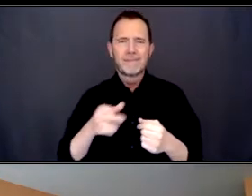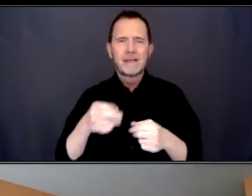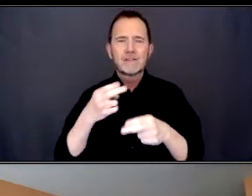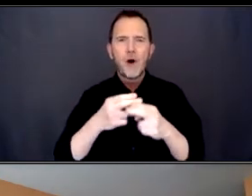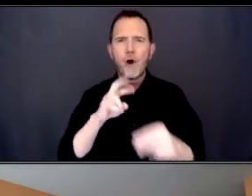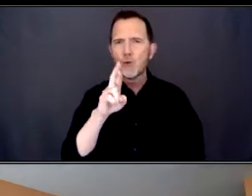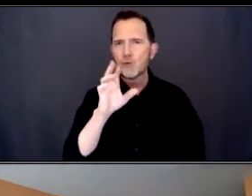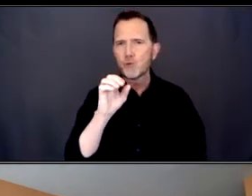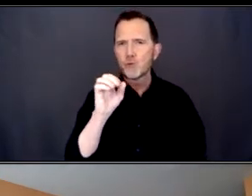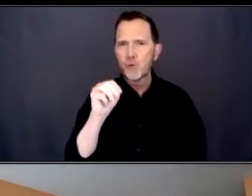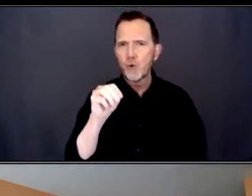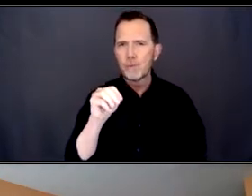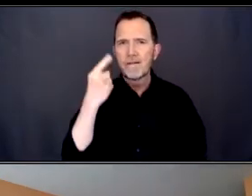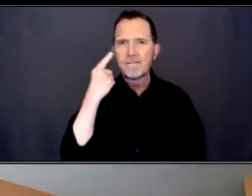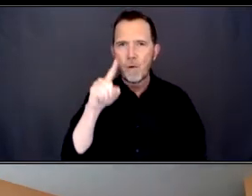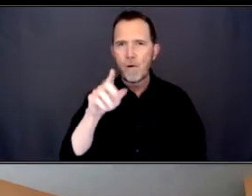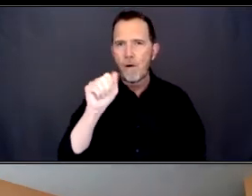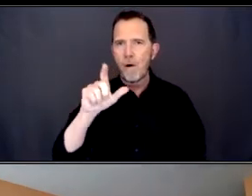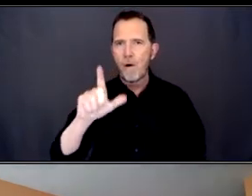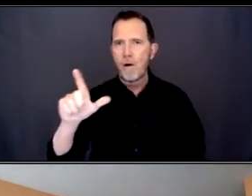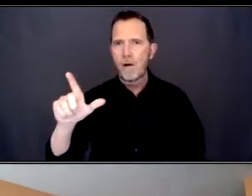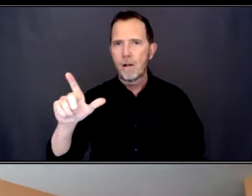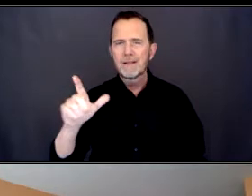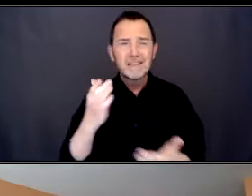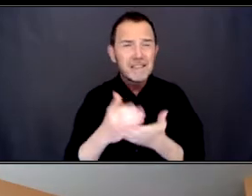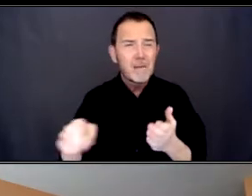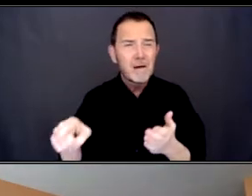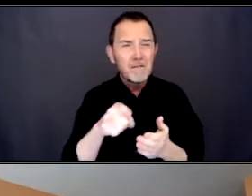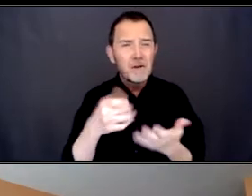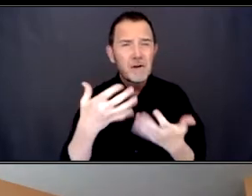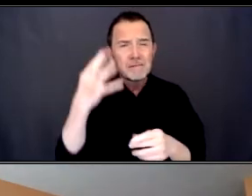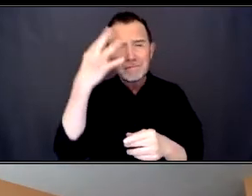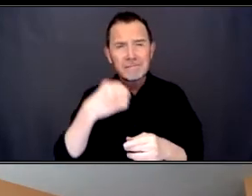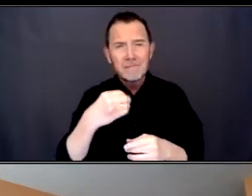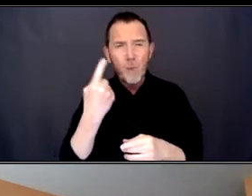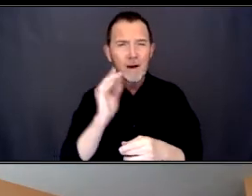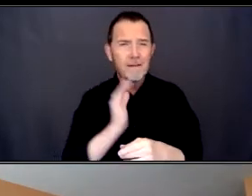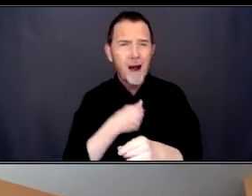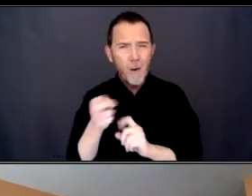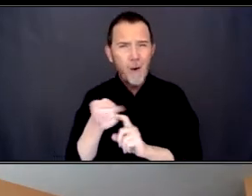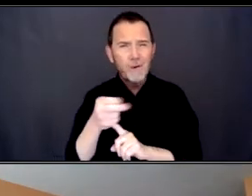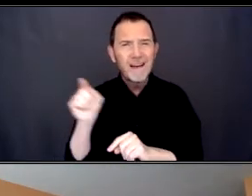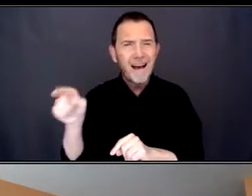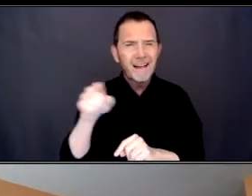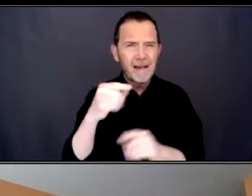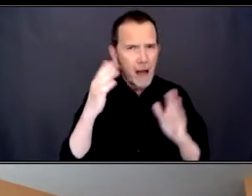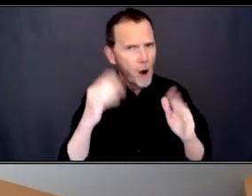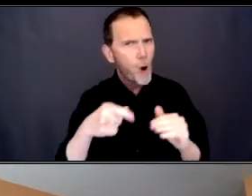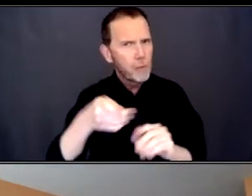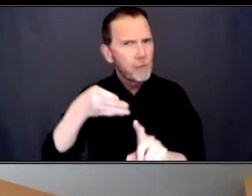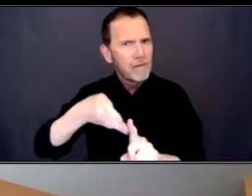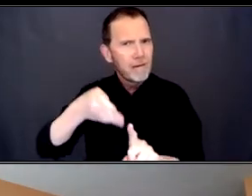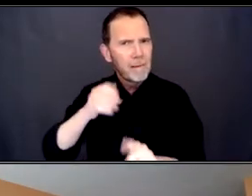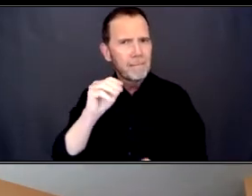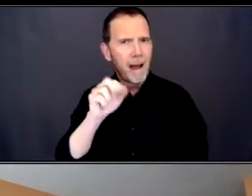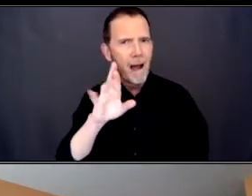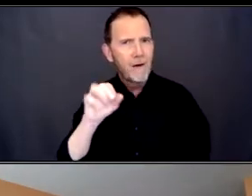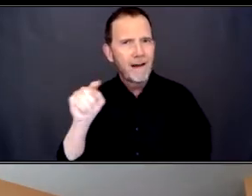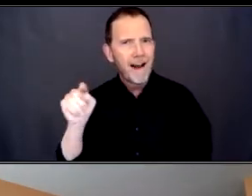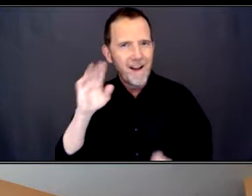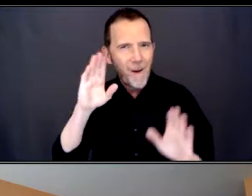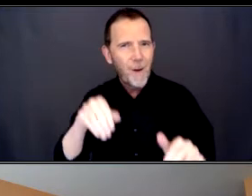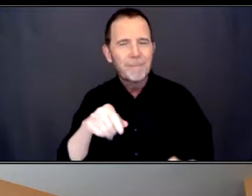So for many of you who may have stayed in one of our hotels, and I hope many of you have and will continue to, you know, when you do